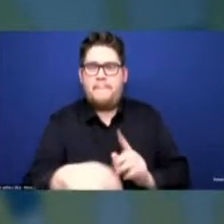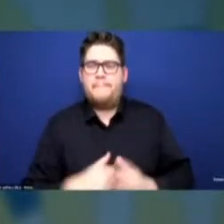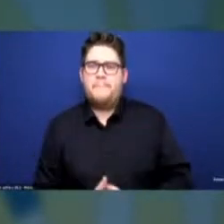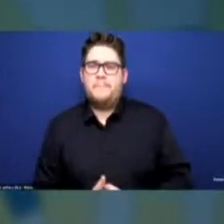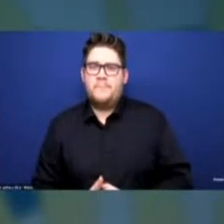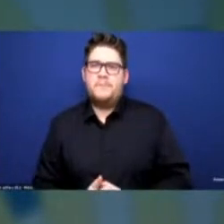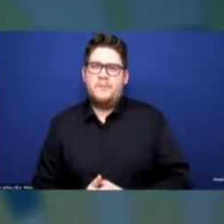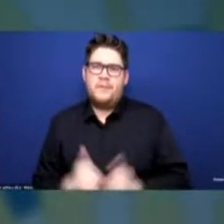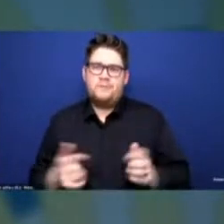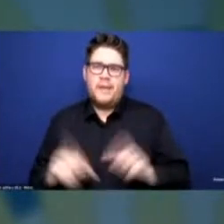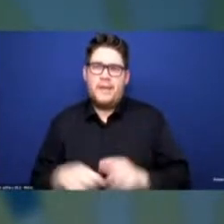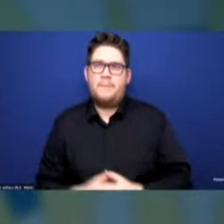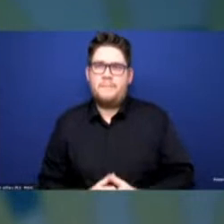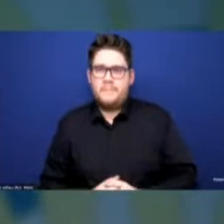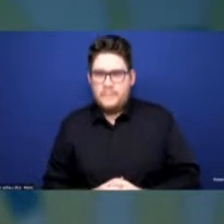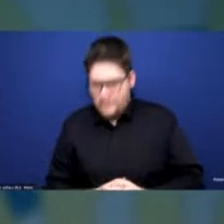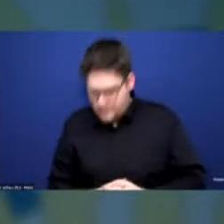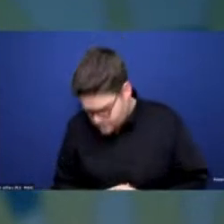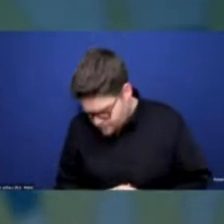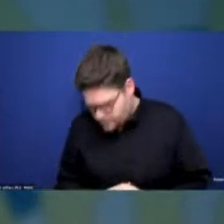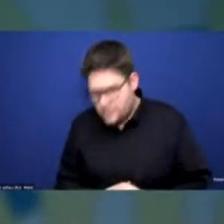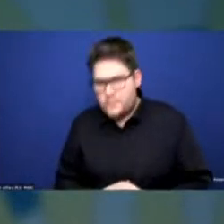proportion of the population, and that's